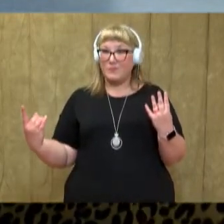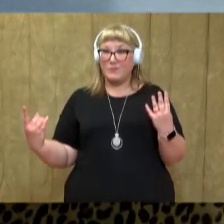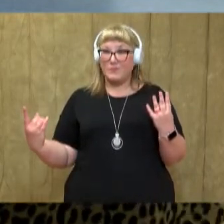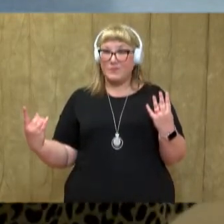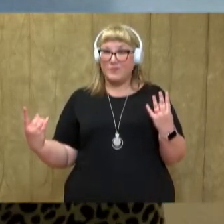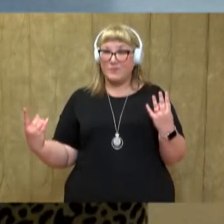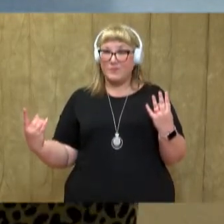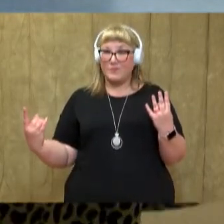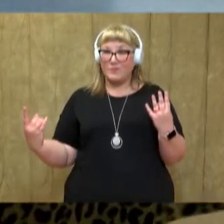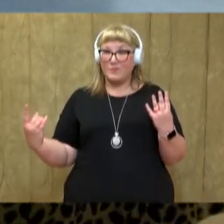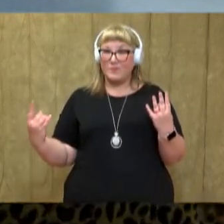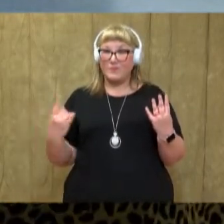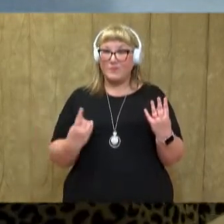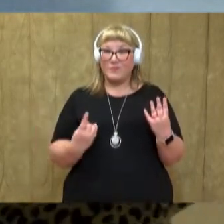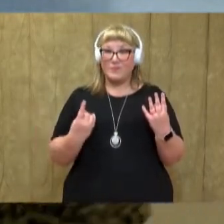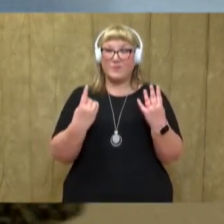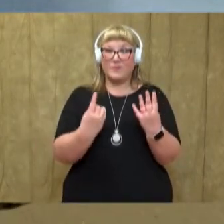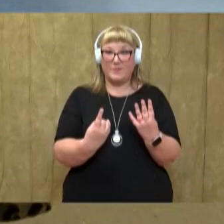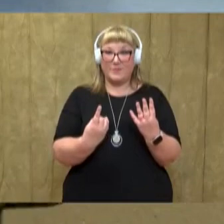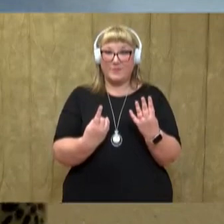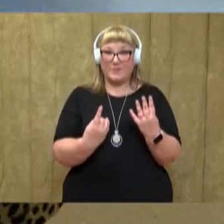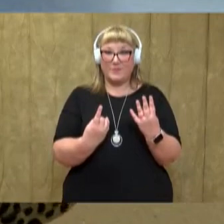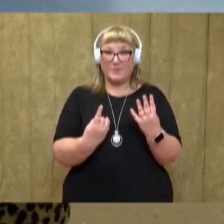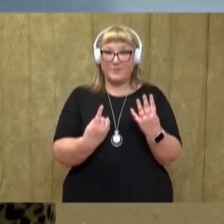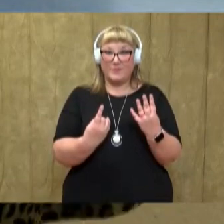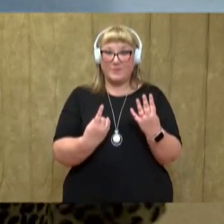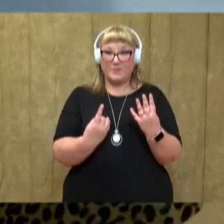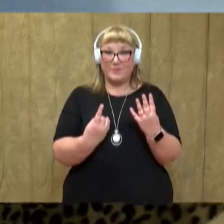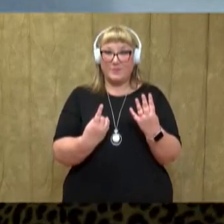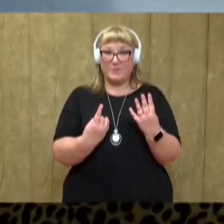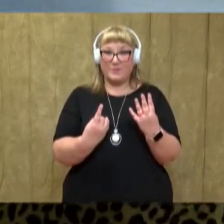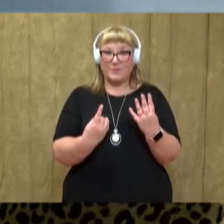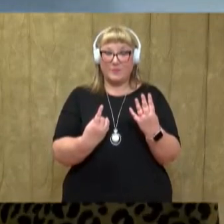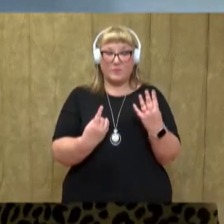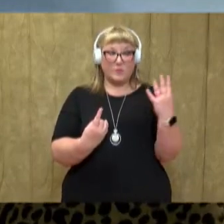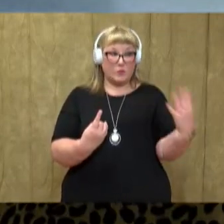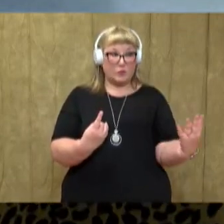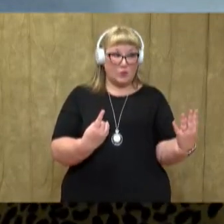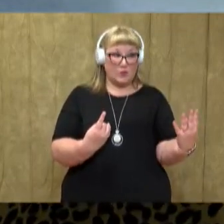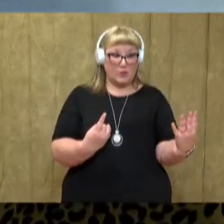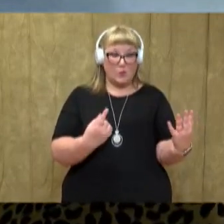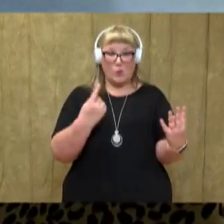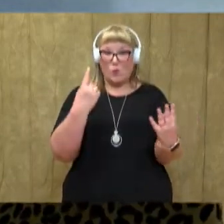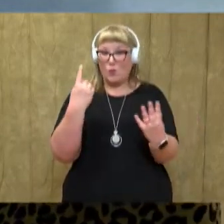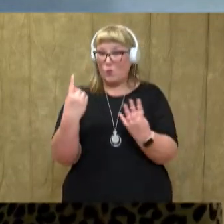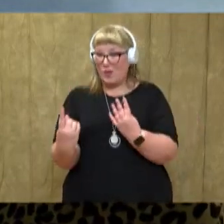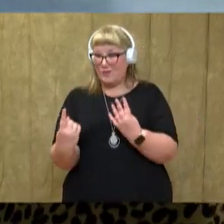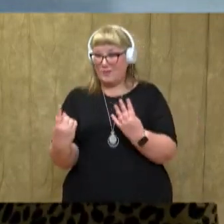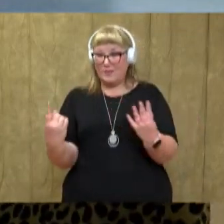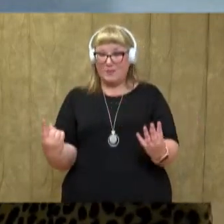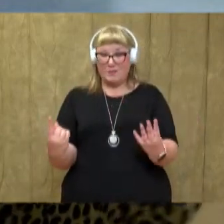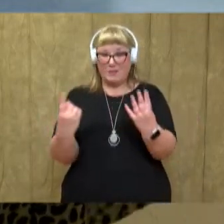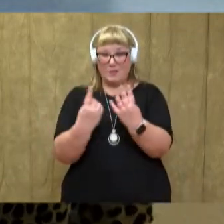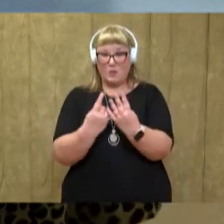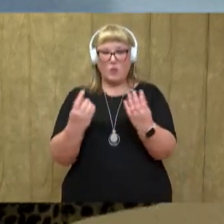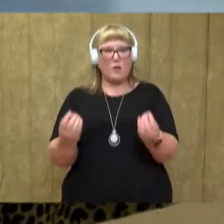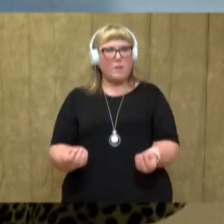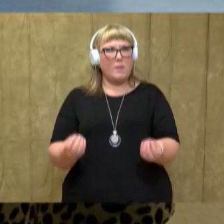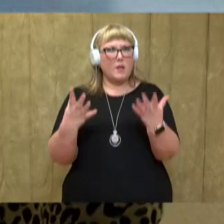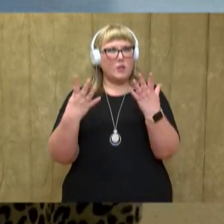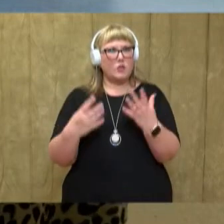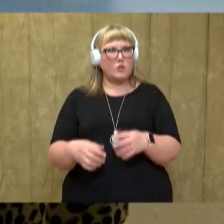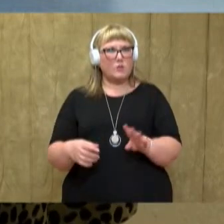add 1 more. 1. So I have 4 plus 1 represented with my